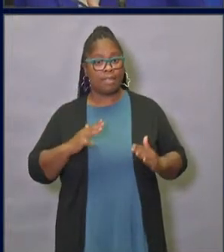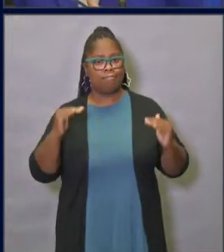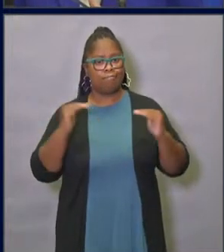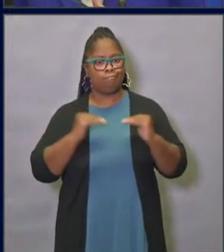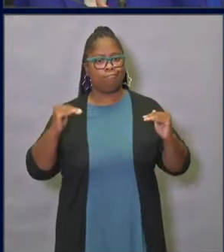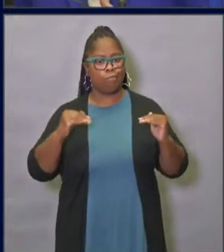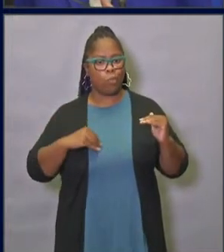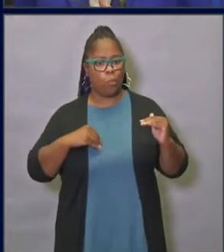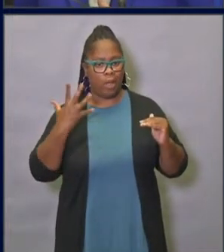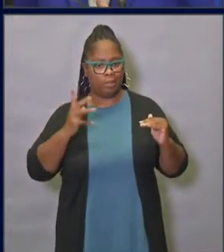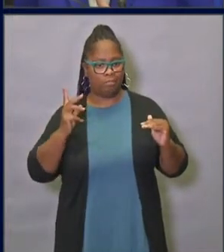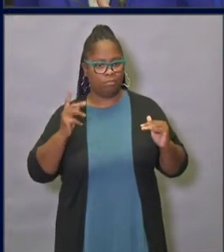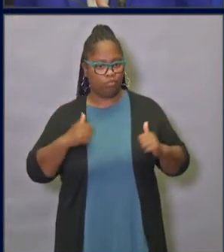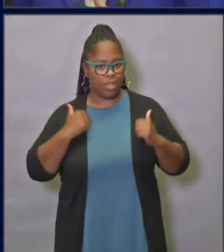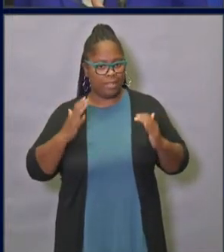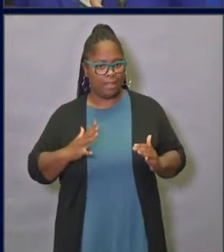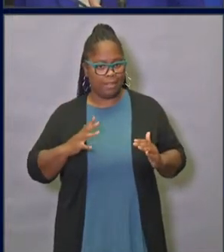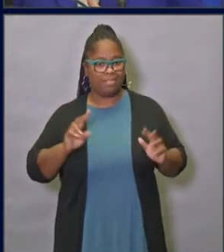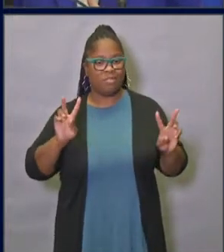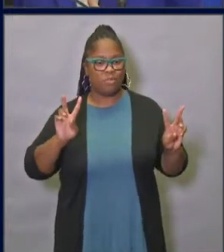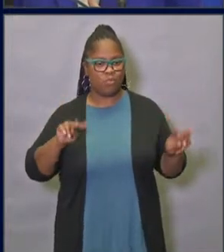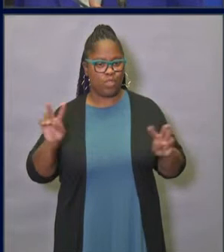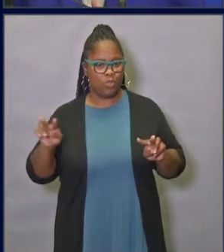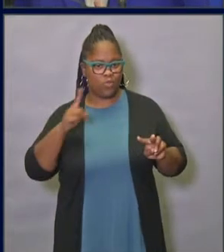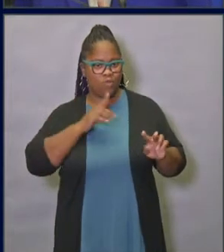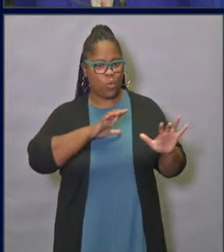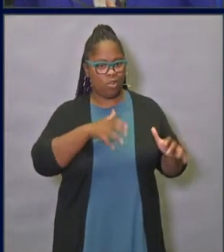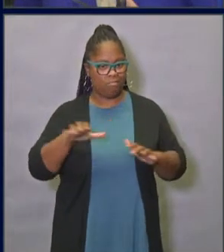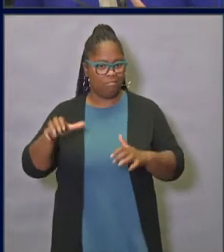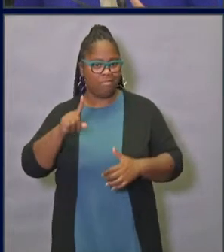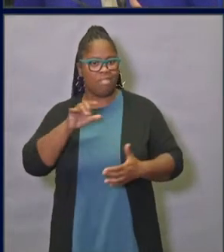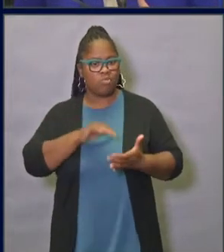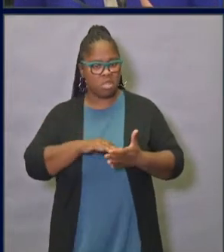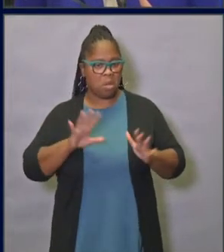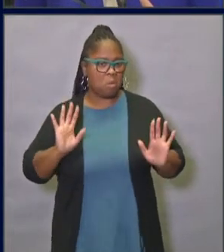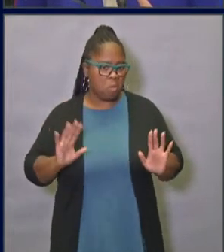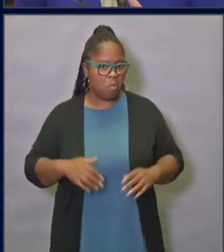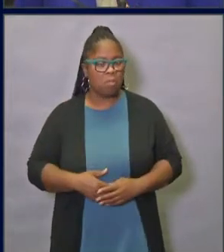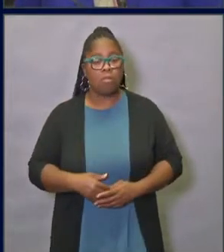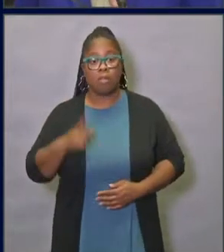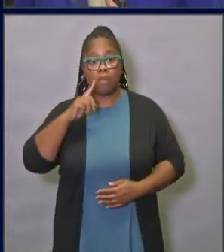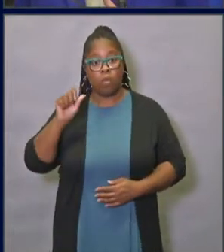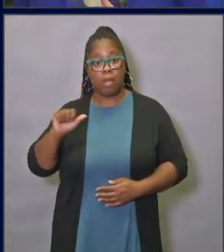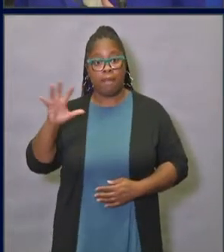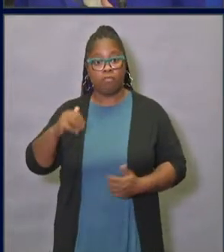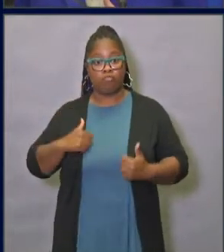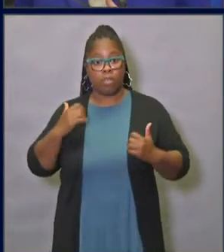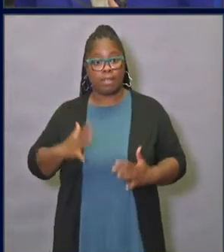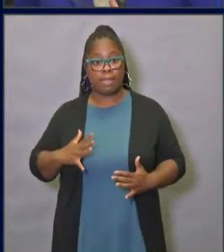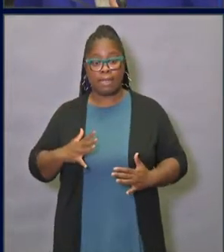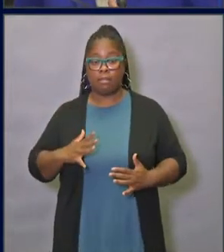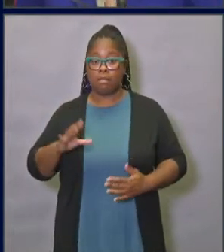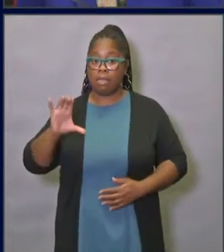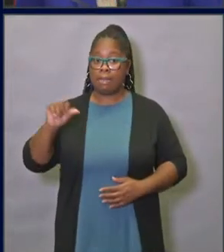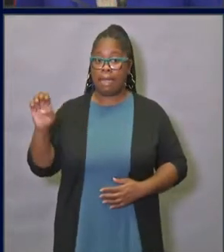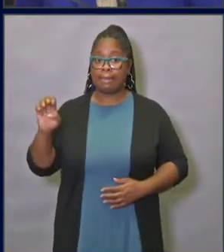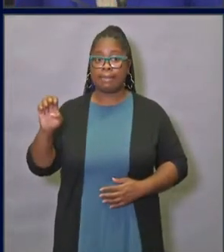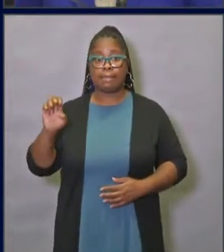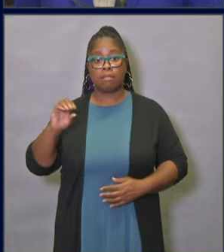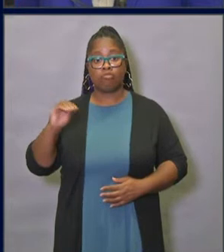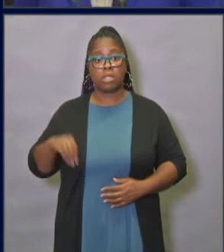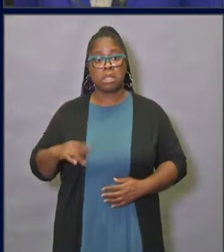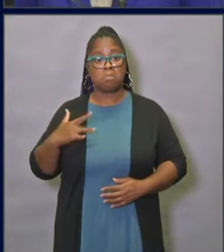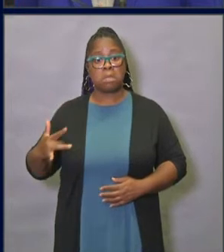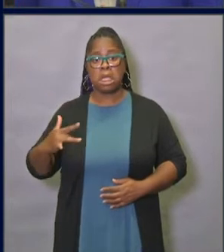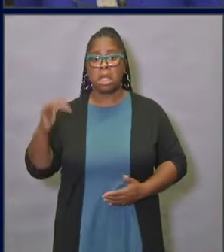white residents at 22 cases per 100,000 people. The case rate amongst our Asian residents continues to be the lowest